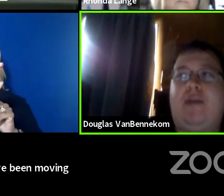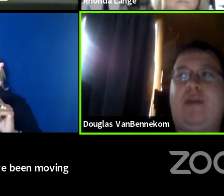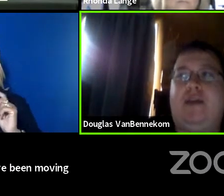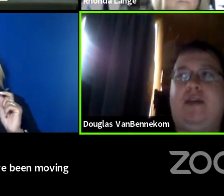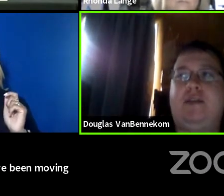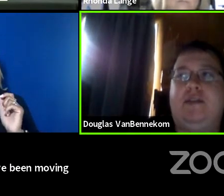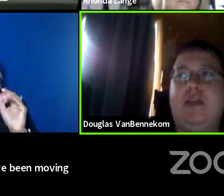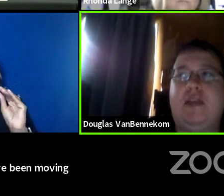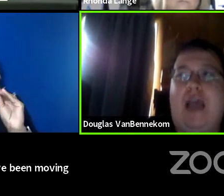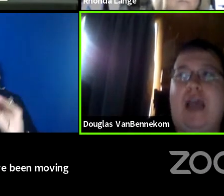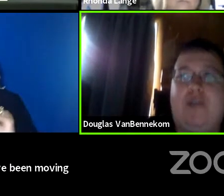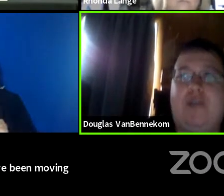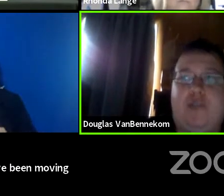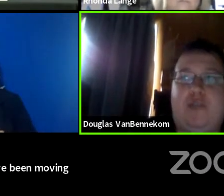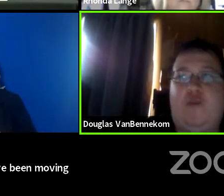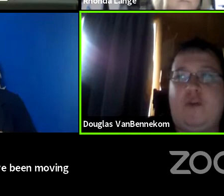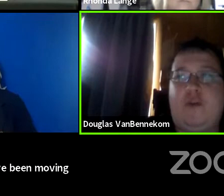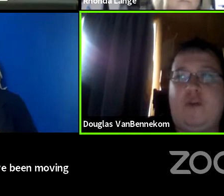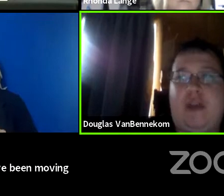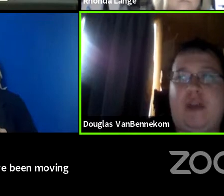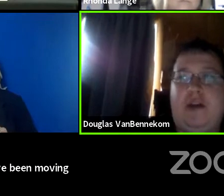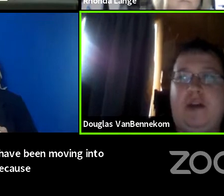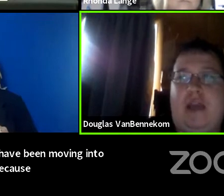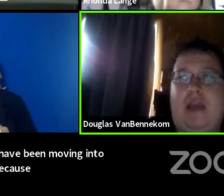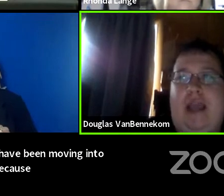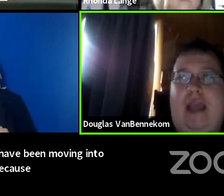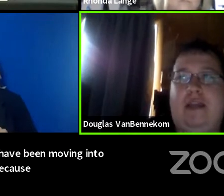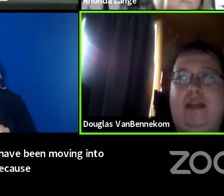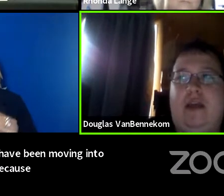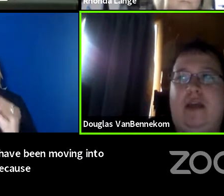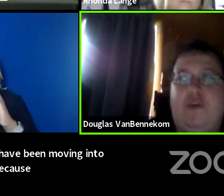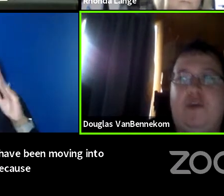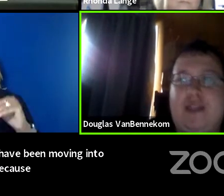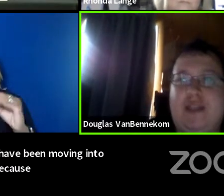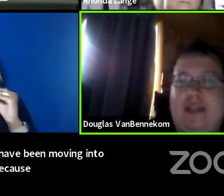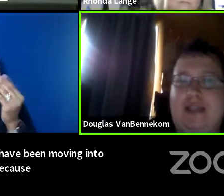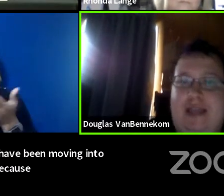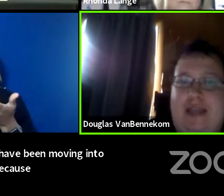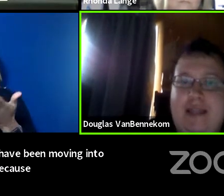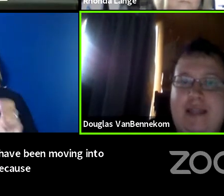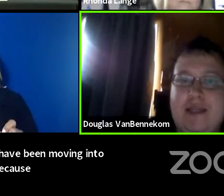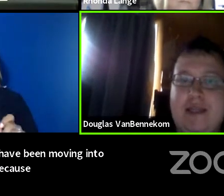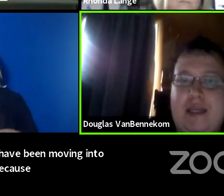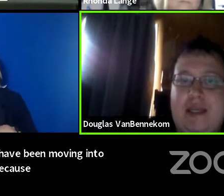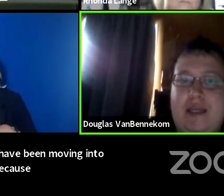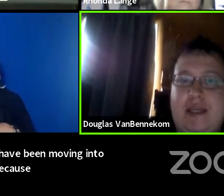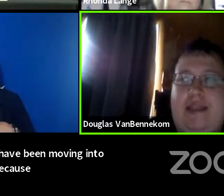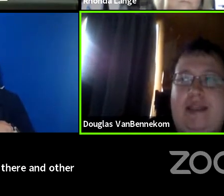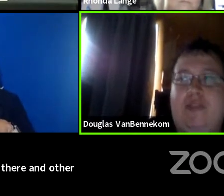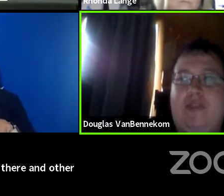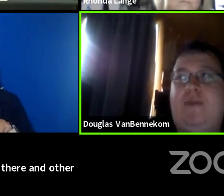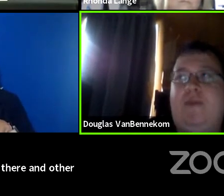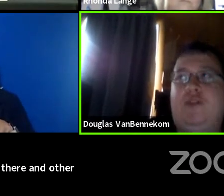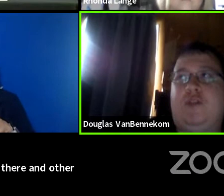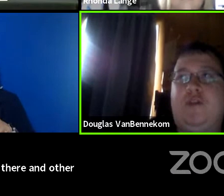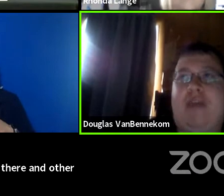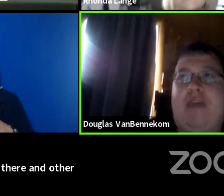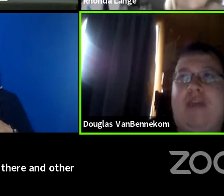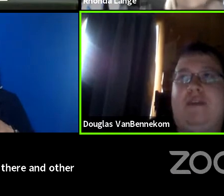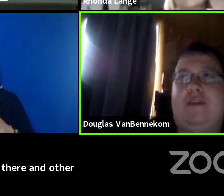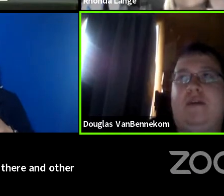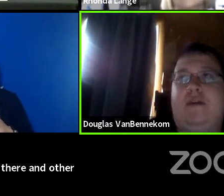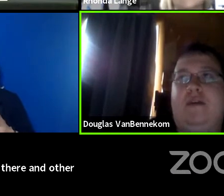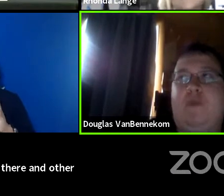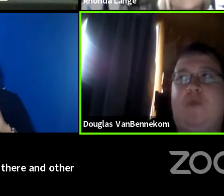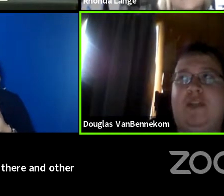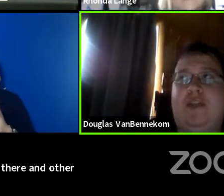County because housing is more affordable there and other reasons like that. And I think that those people deserve to have